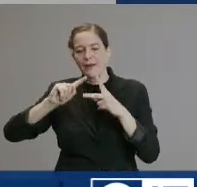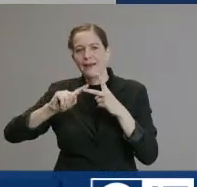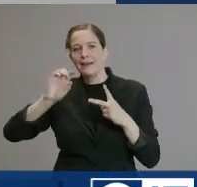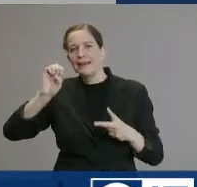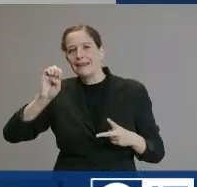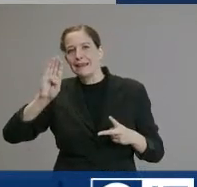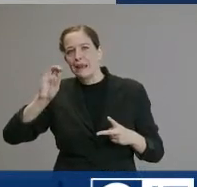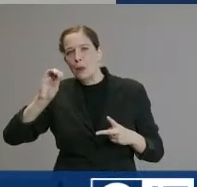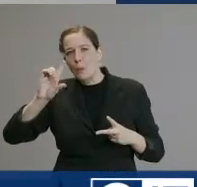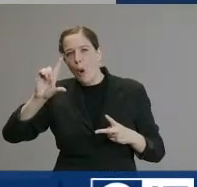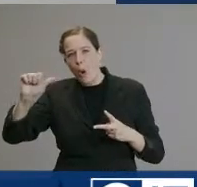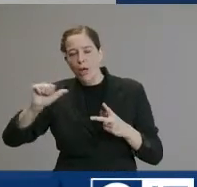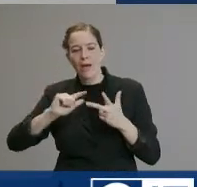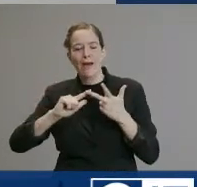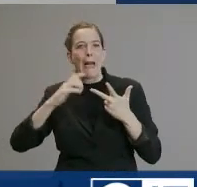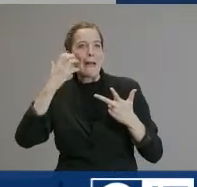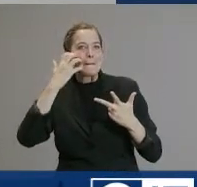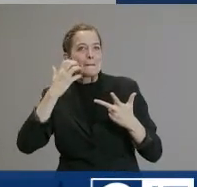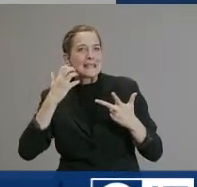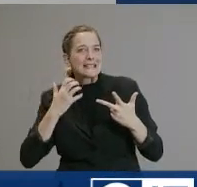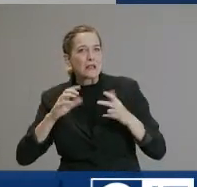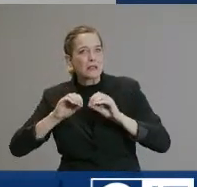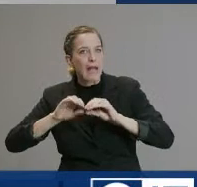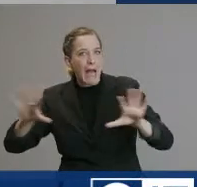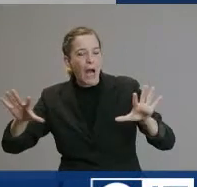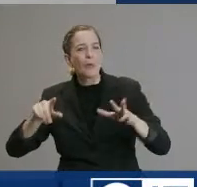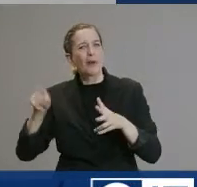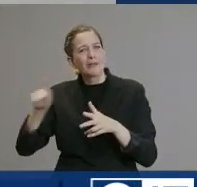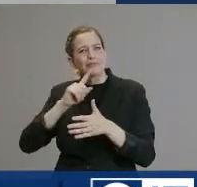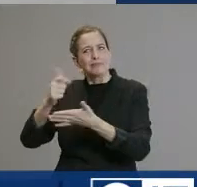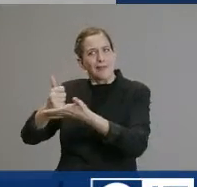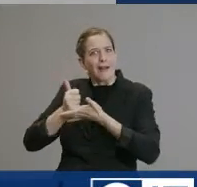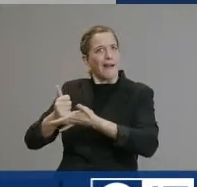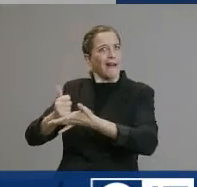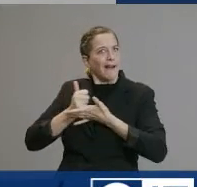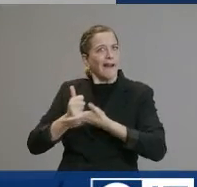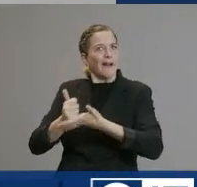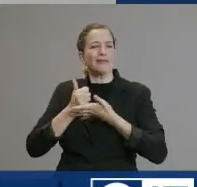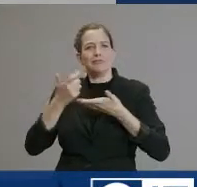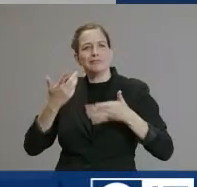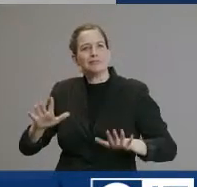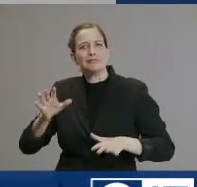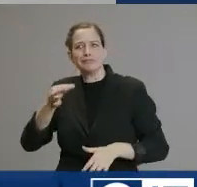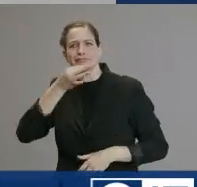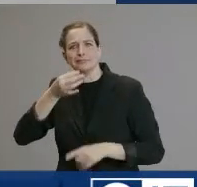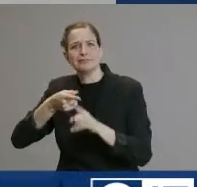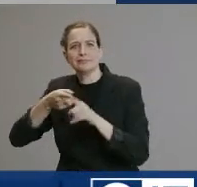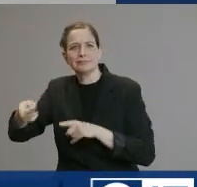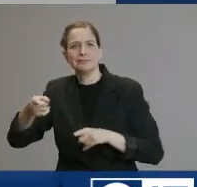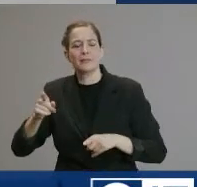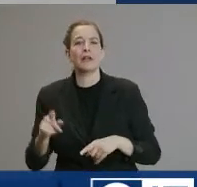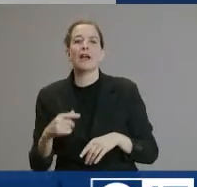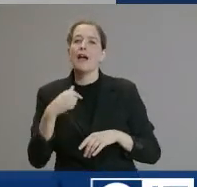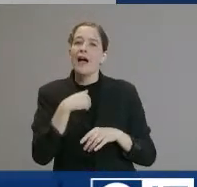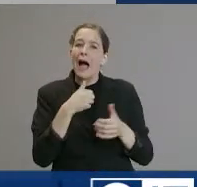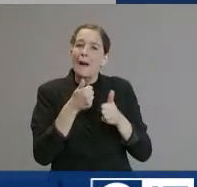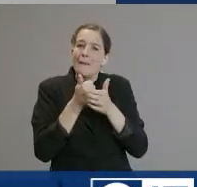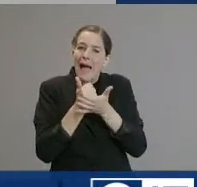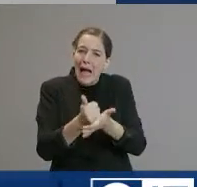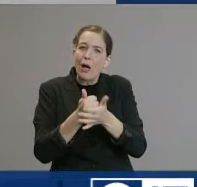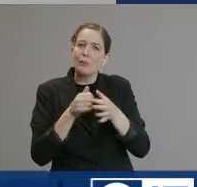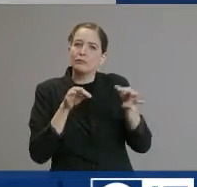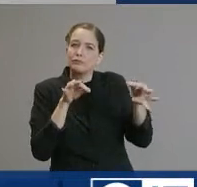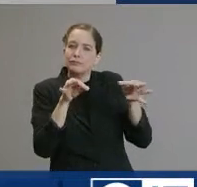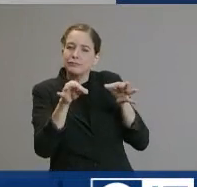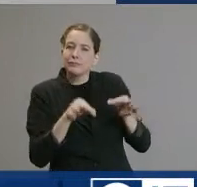and I don't know how many times I have to take you through the metrics. They're not my metrics. They're the Center for Disease